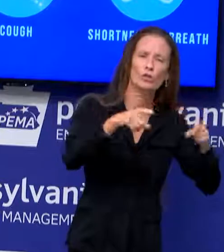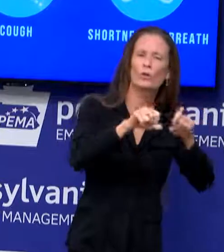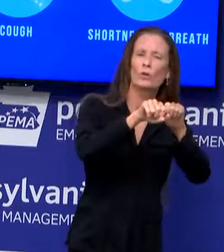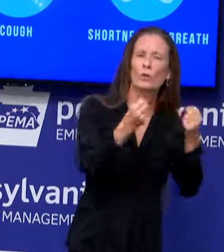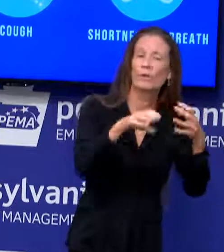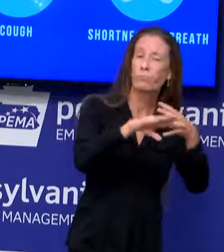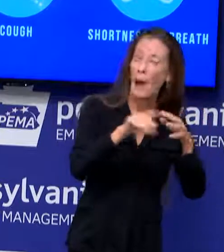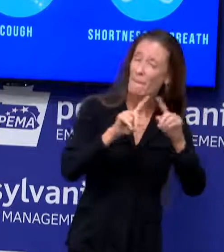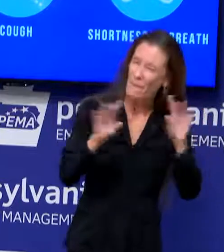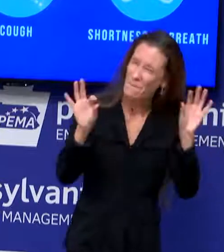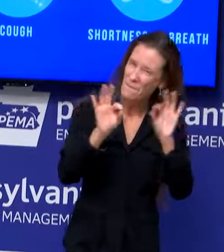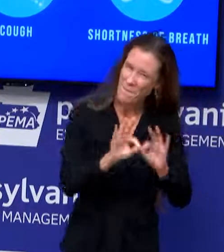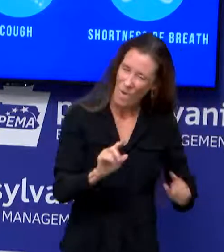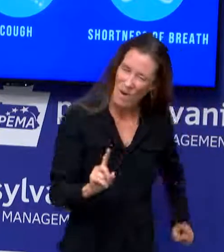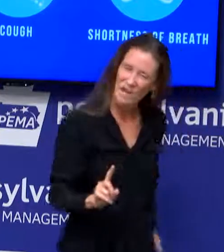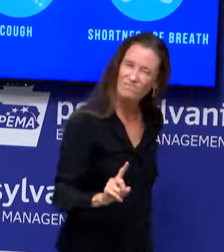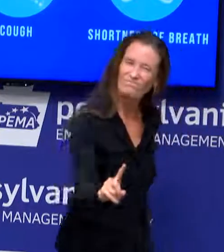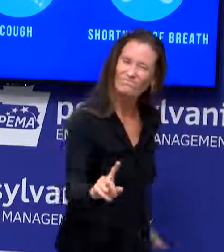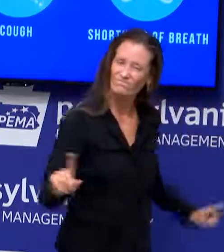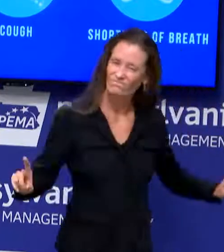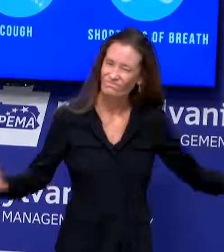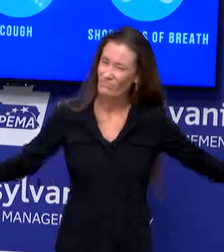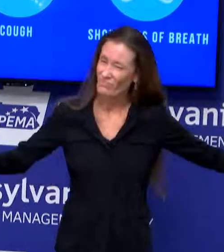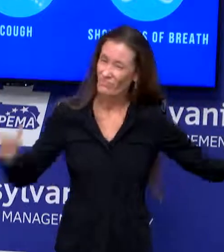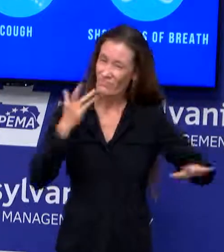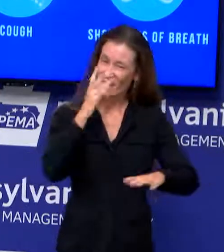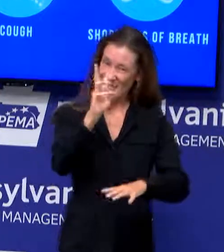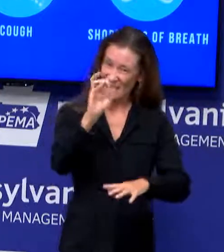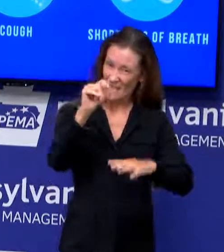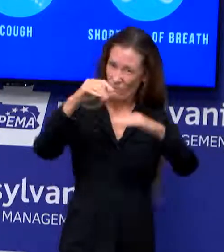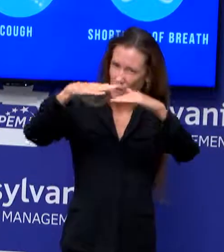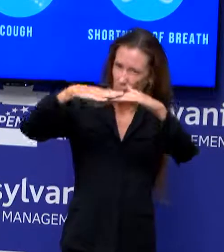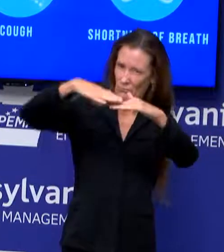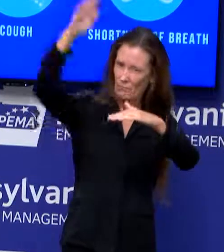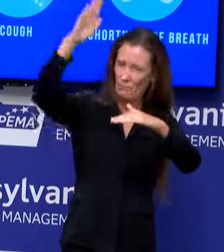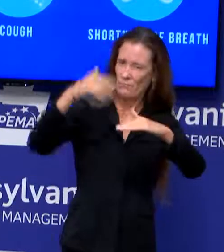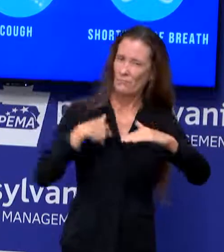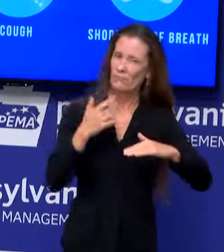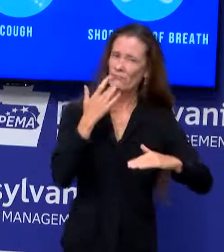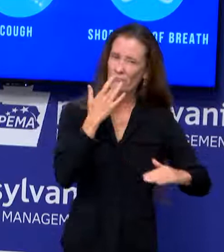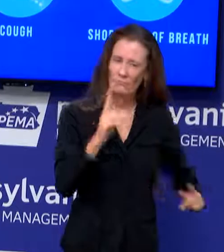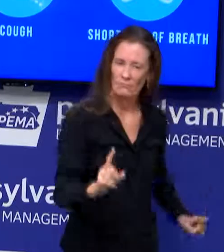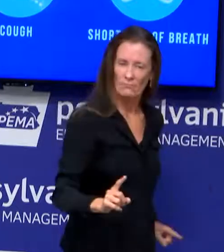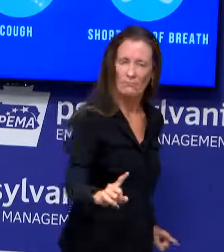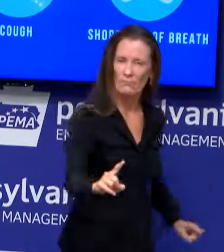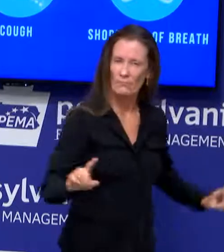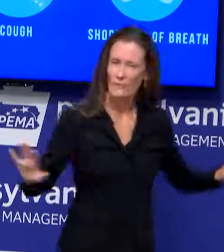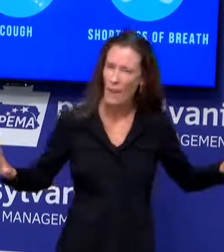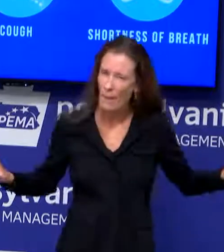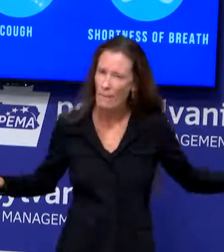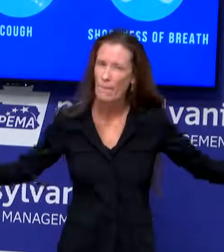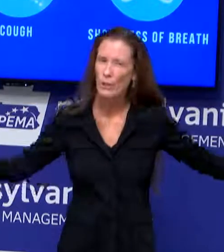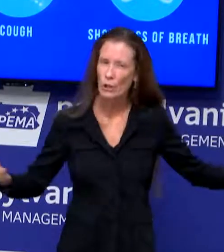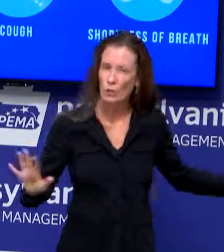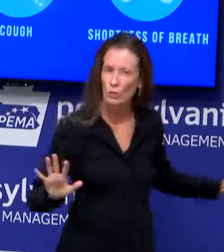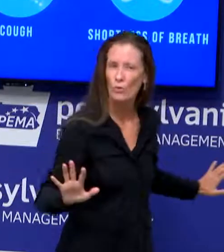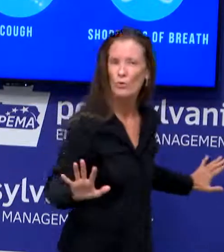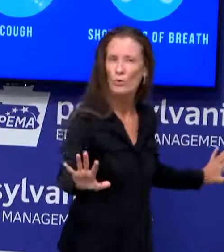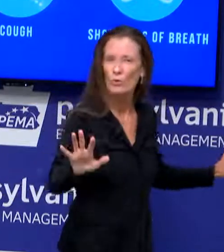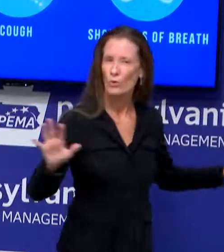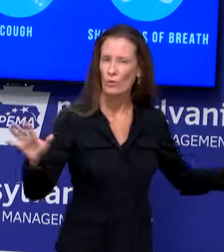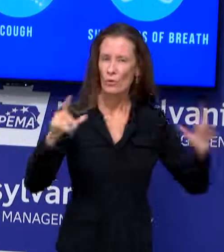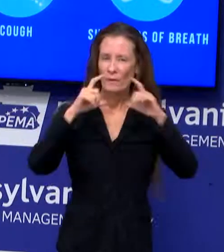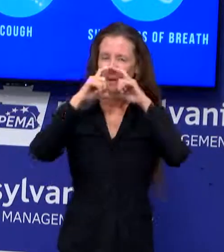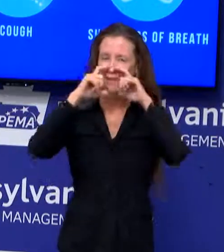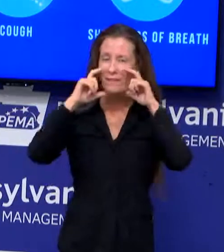preferably more, and the schools will have to kind of work that out. So mask breaks are part of the new guidance, but not basically just sitting at your desk. We